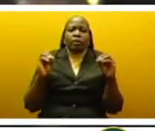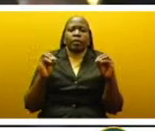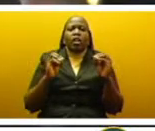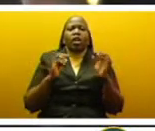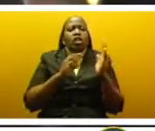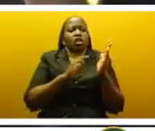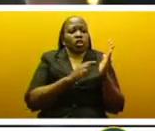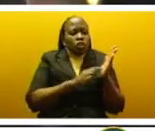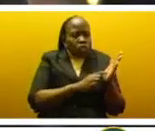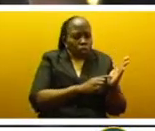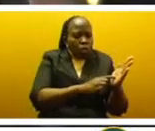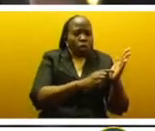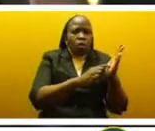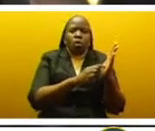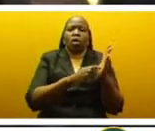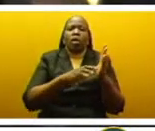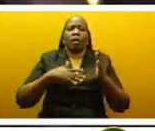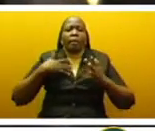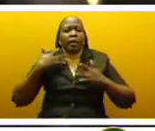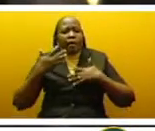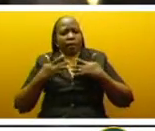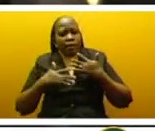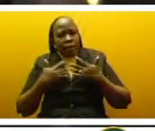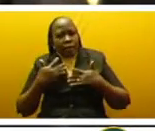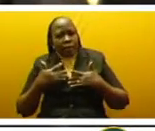show conduct that